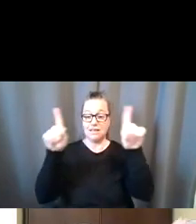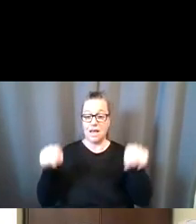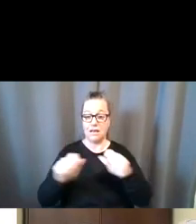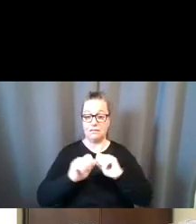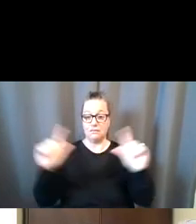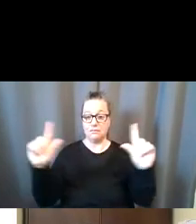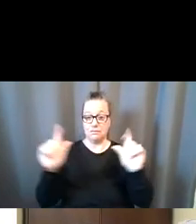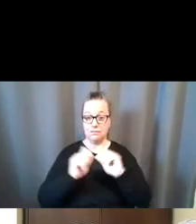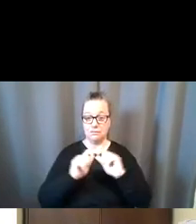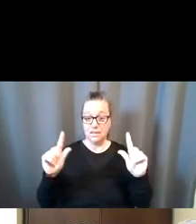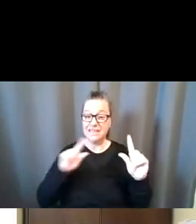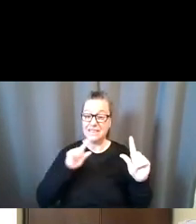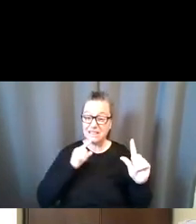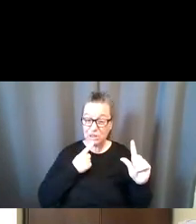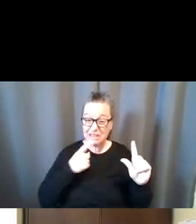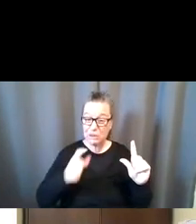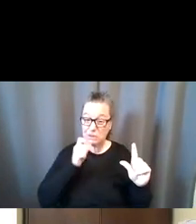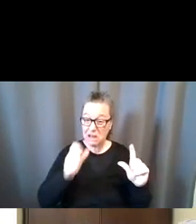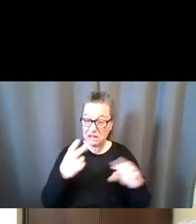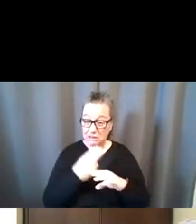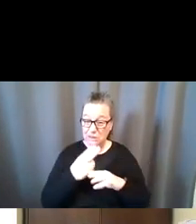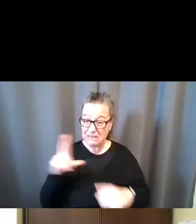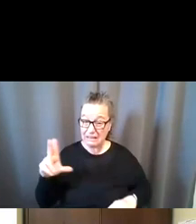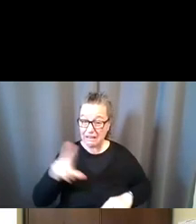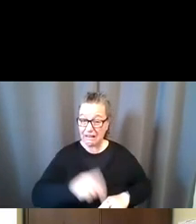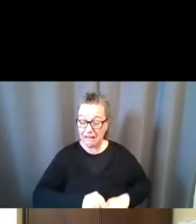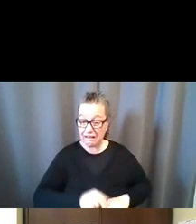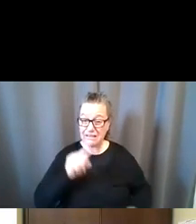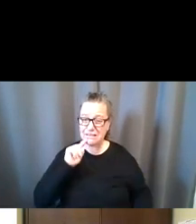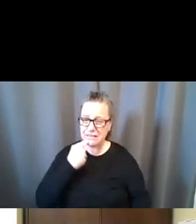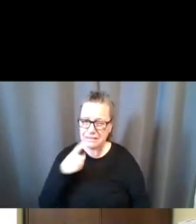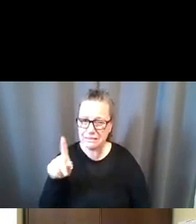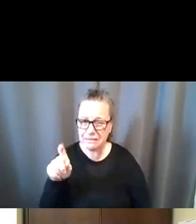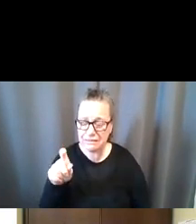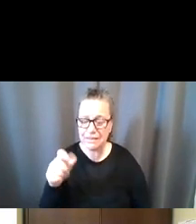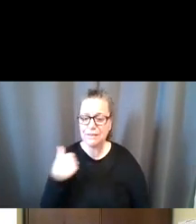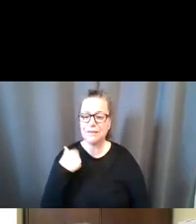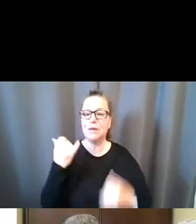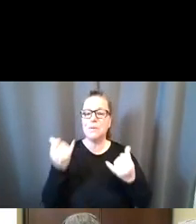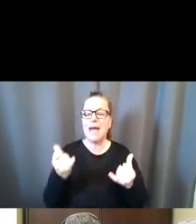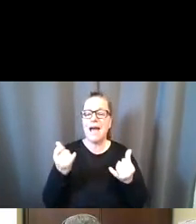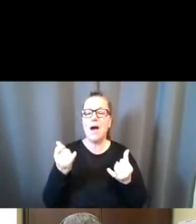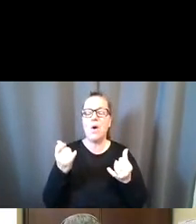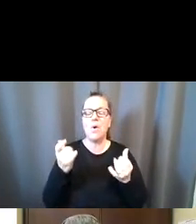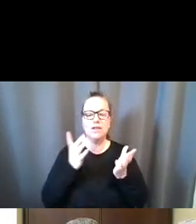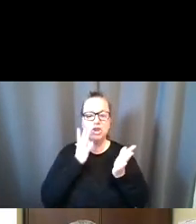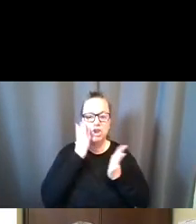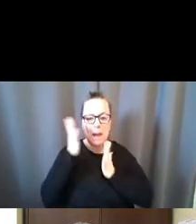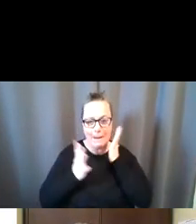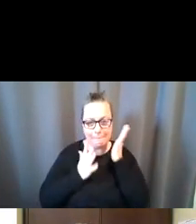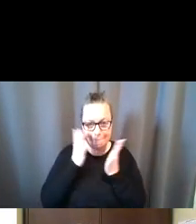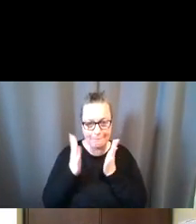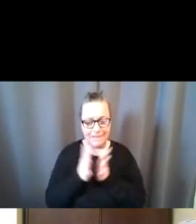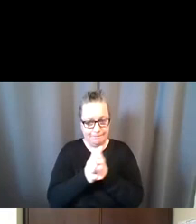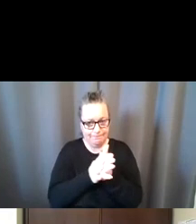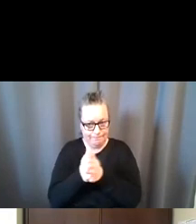that said, "Are you not wearing your safety belt? Seriously?" So now we're tapping into shame as a motivator to get